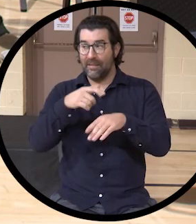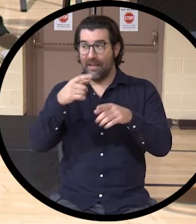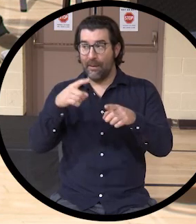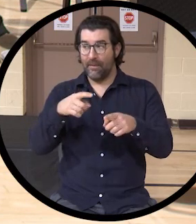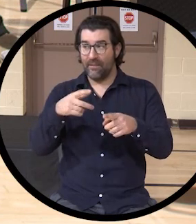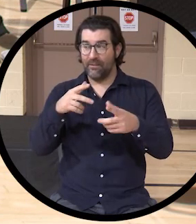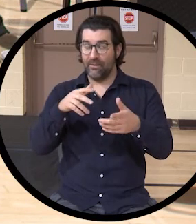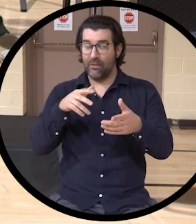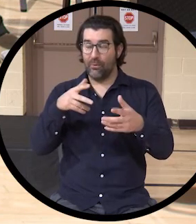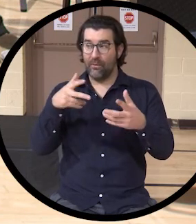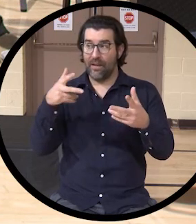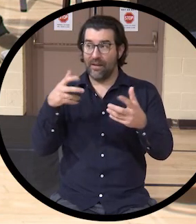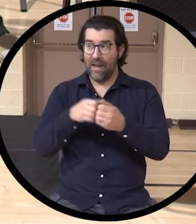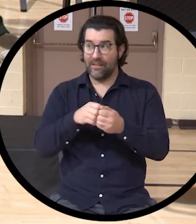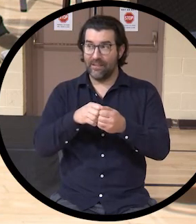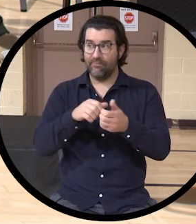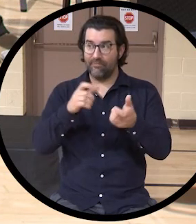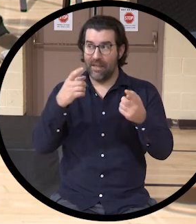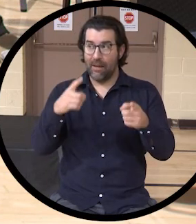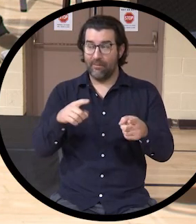fatal accident occurred, which we heard,